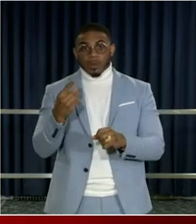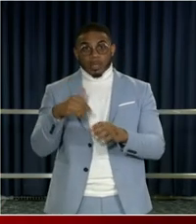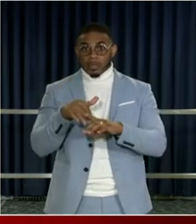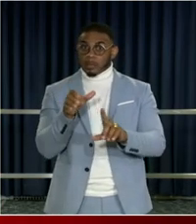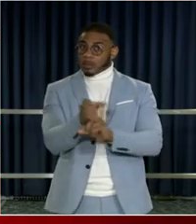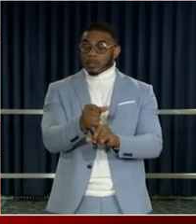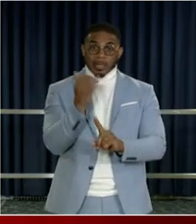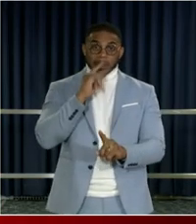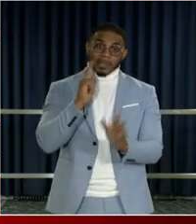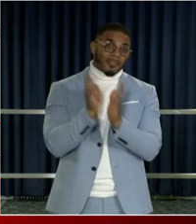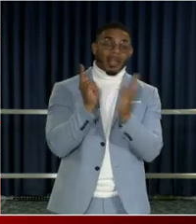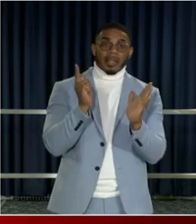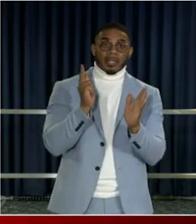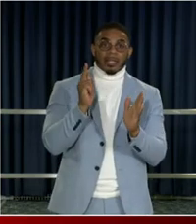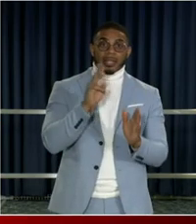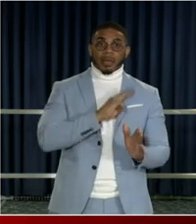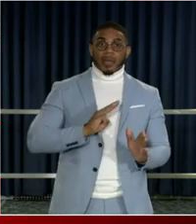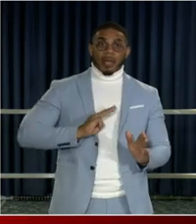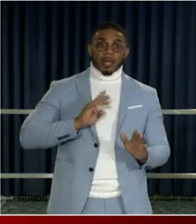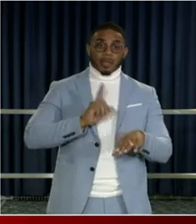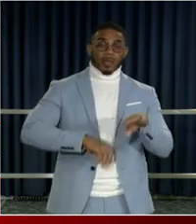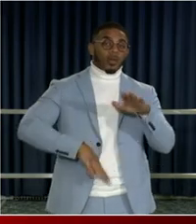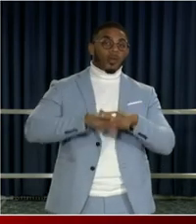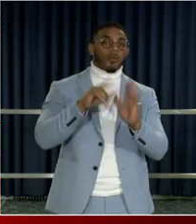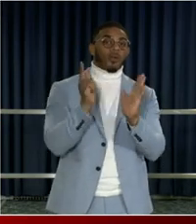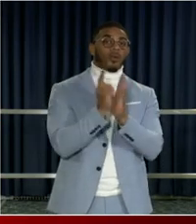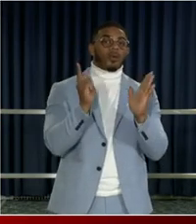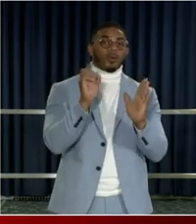in custody that's in violation of the mayor's curfew order.